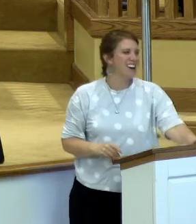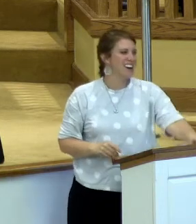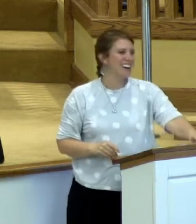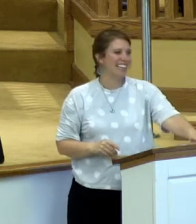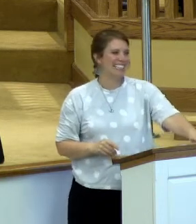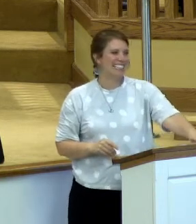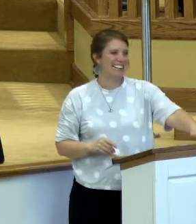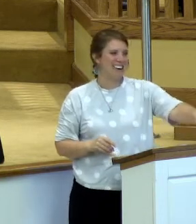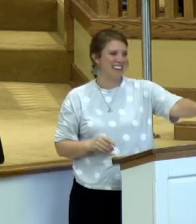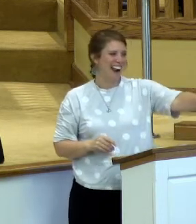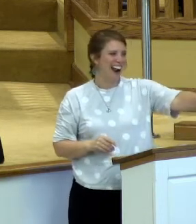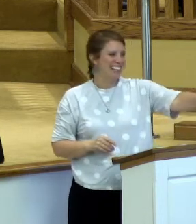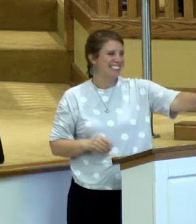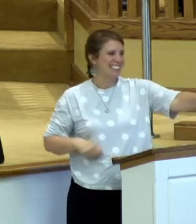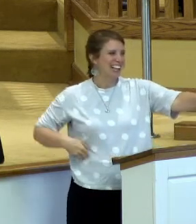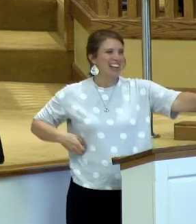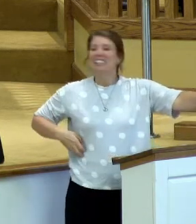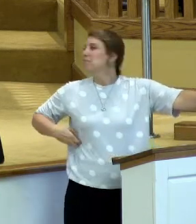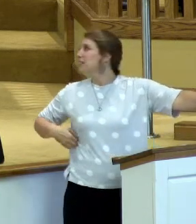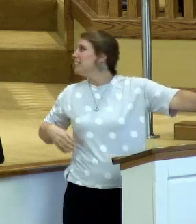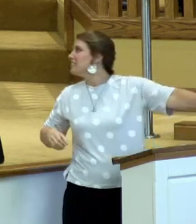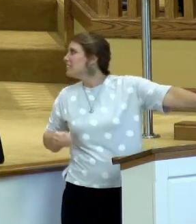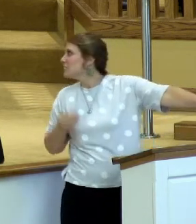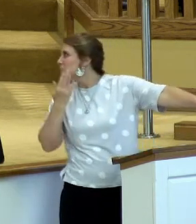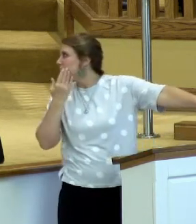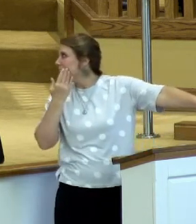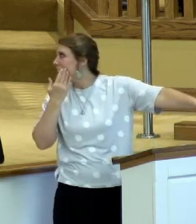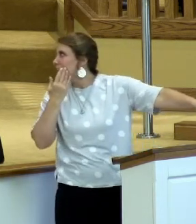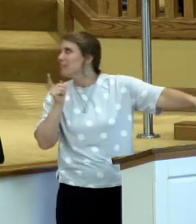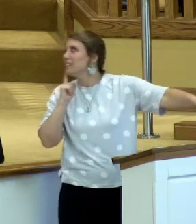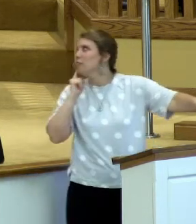Why do you think an invitation is important?